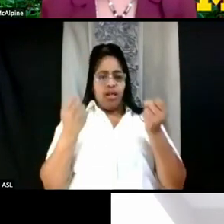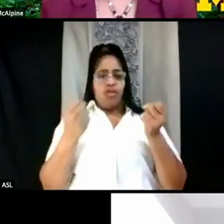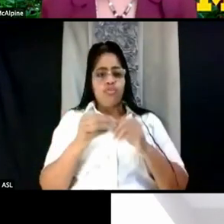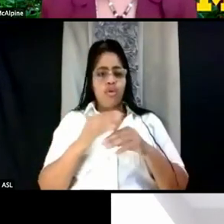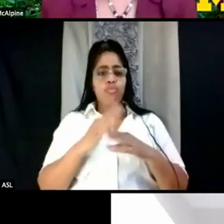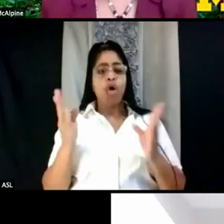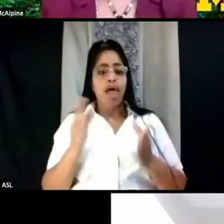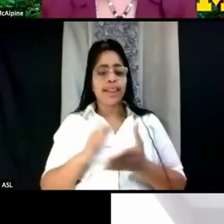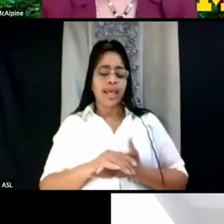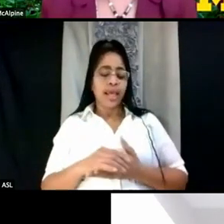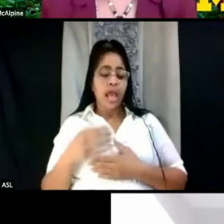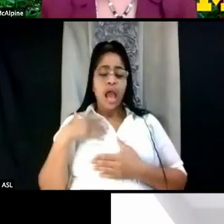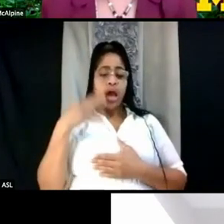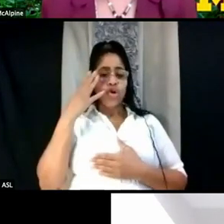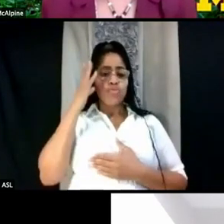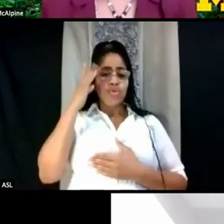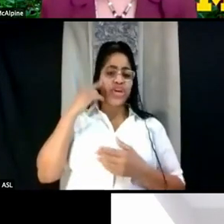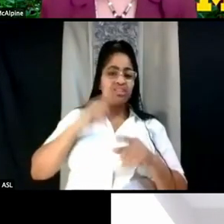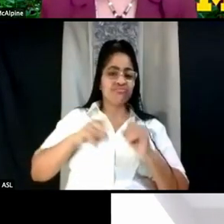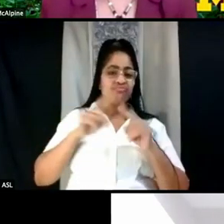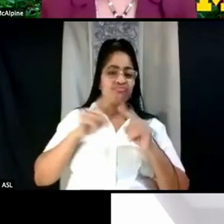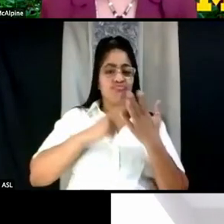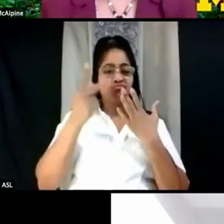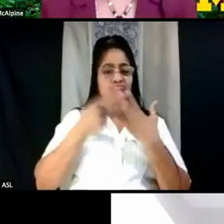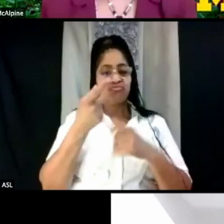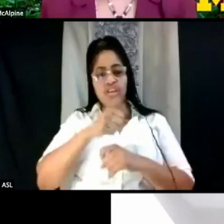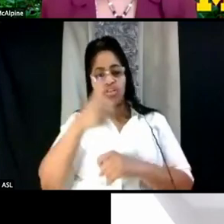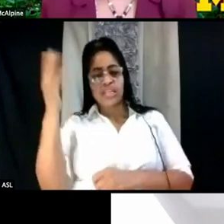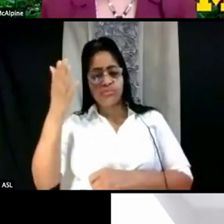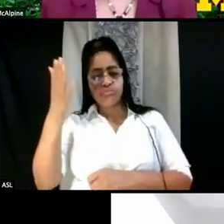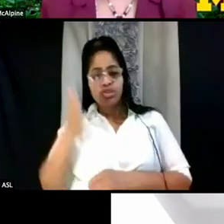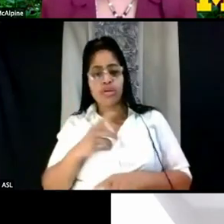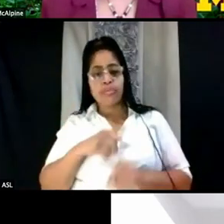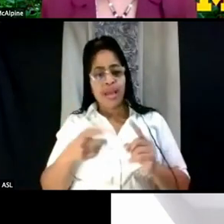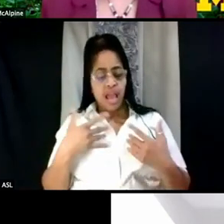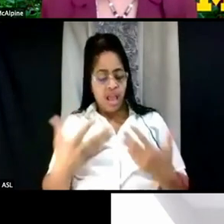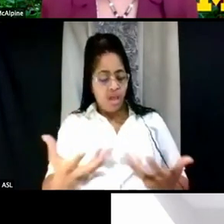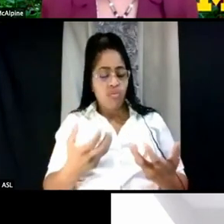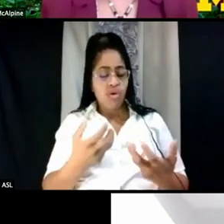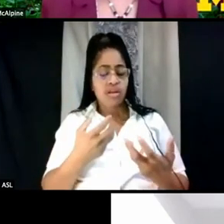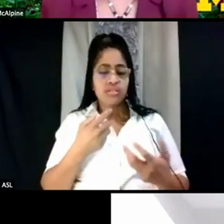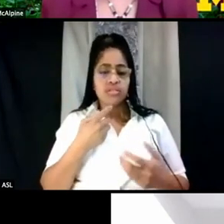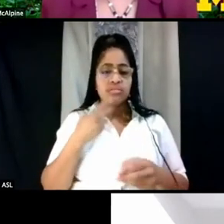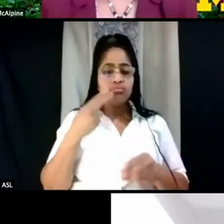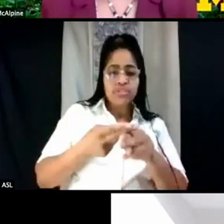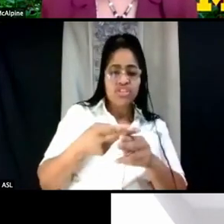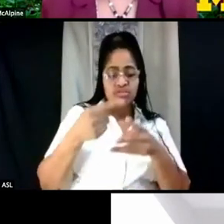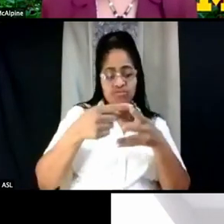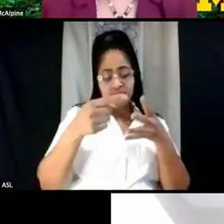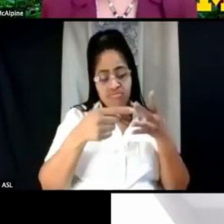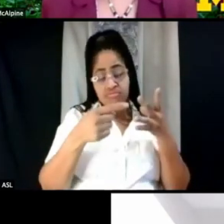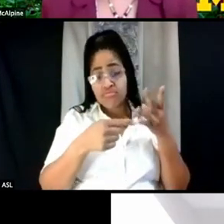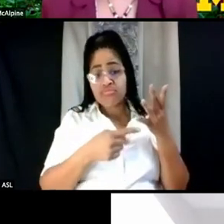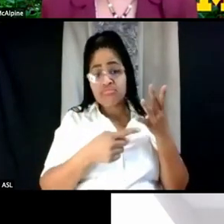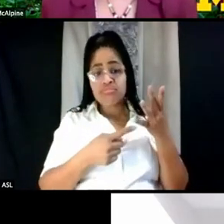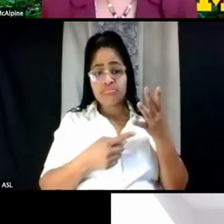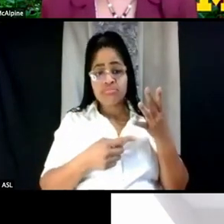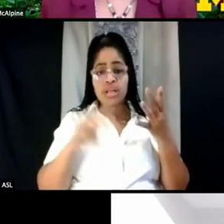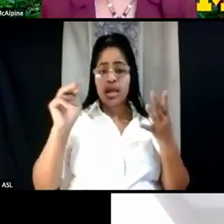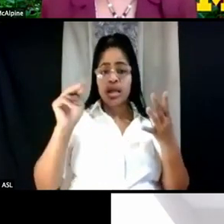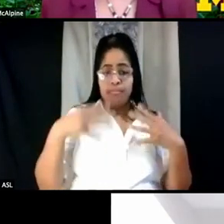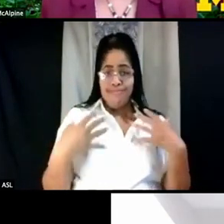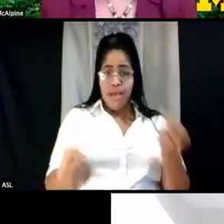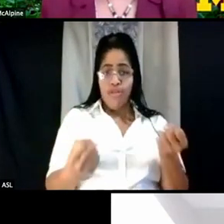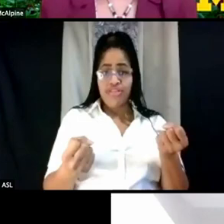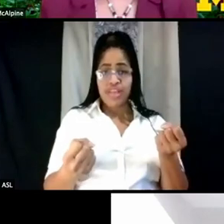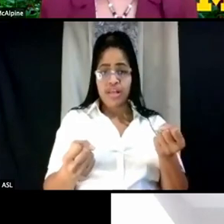about a lot of different programs from the other speakers, but I'd like to highlight a few resources offered by MHealthy.